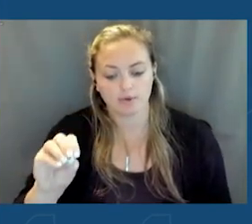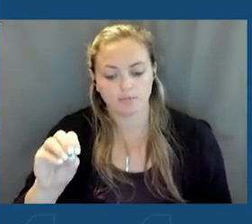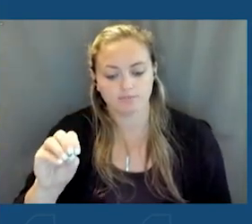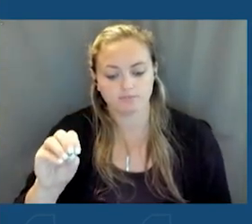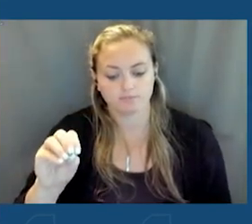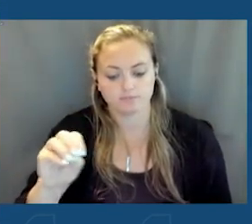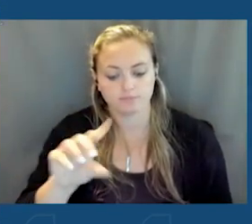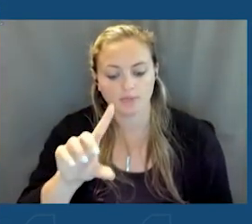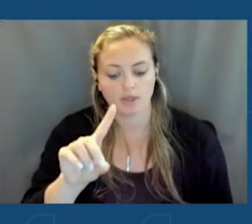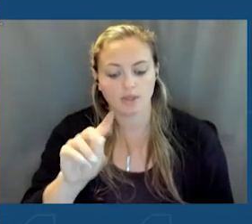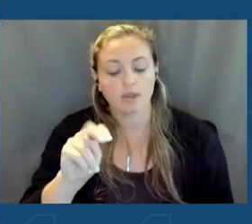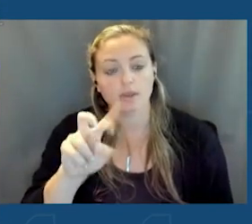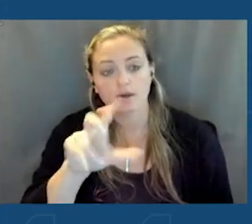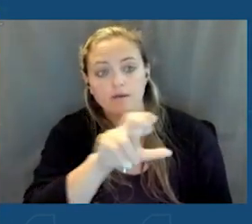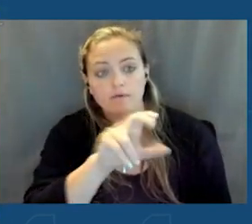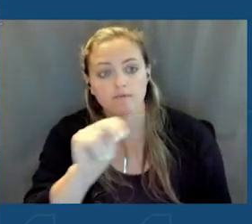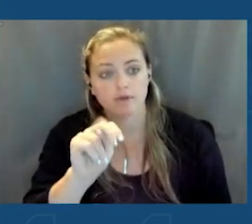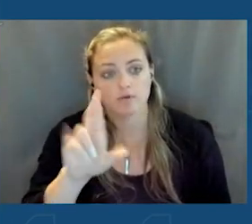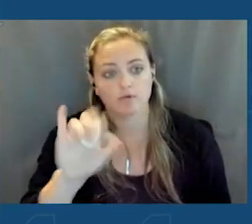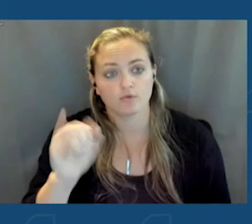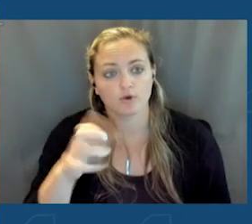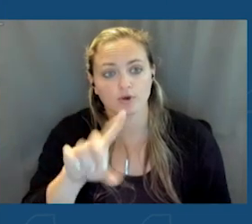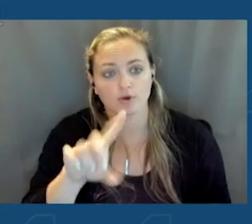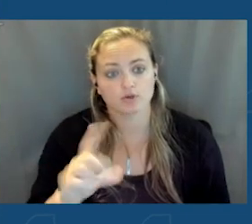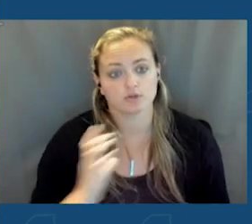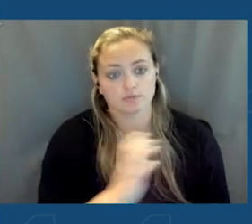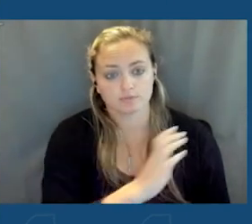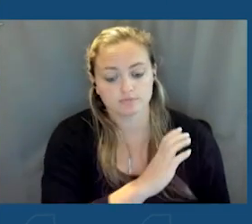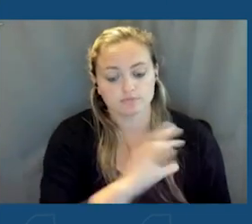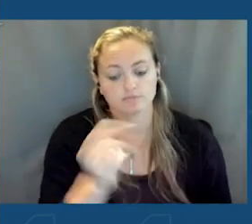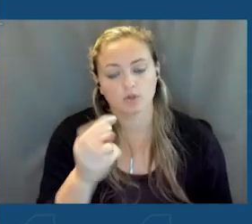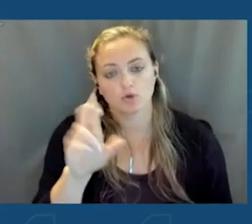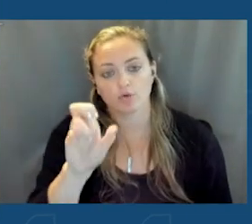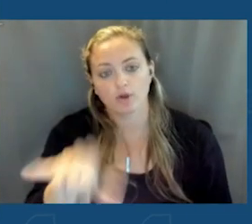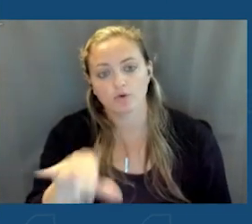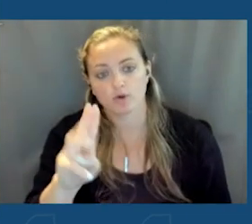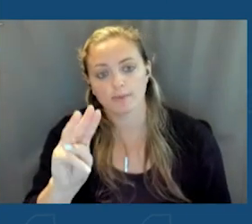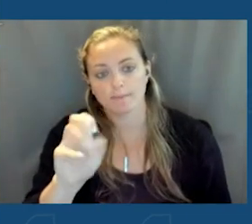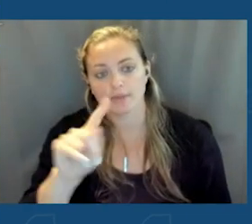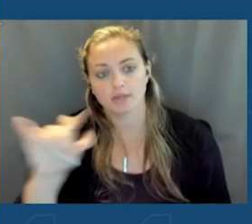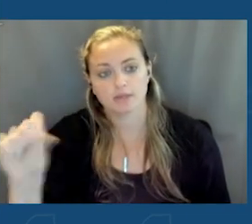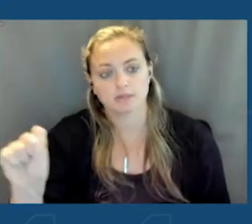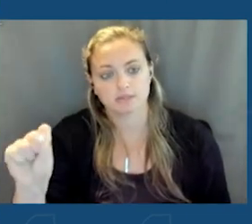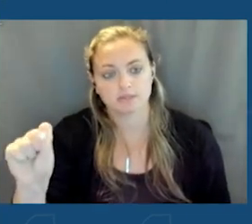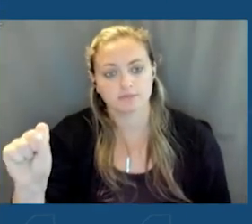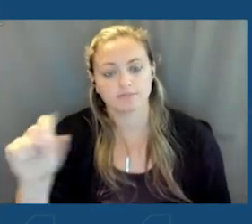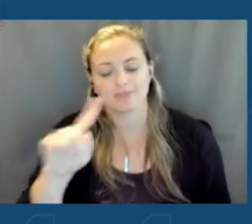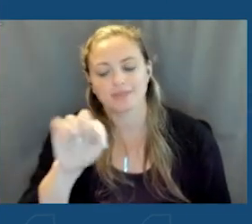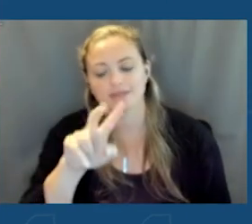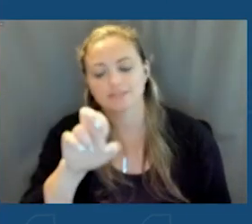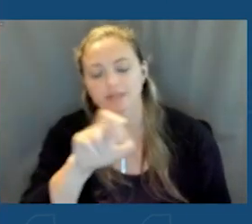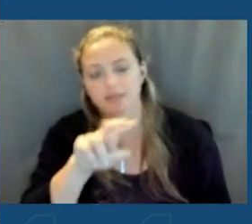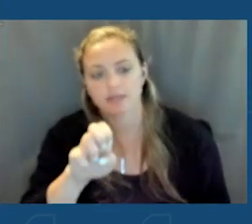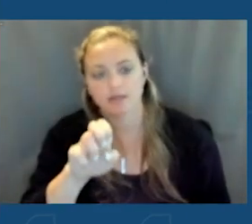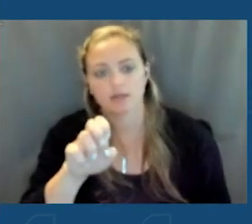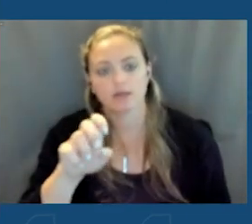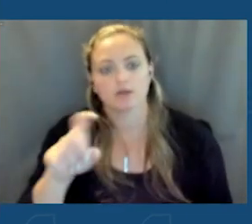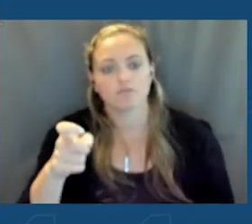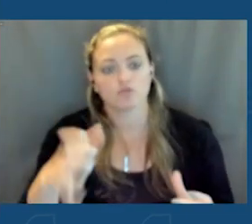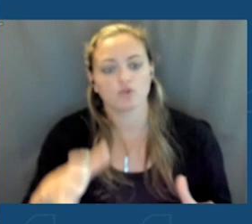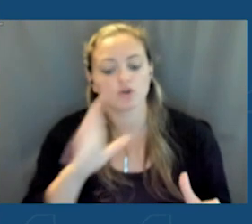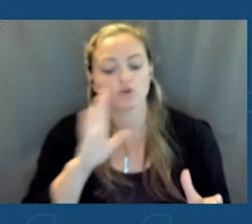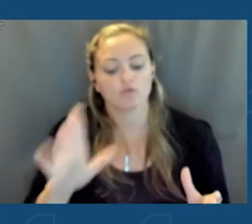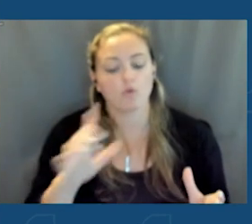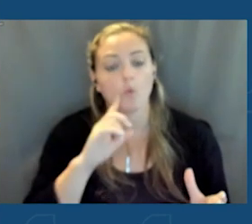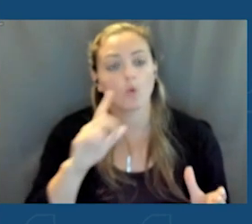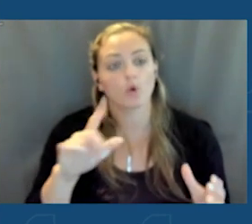Donovan Richards, Congressmember Gregory Meeks, the Executive Director of the Port Authority of New York and